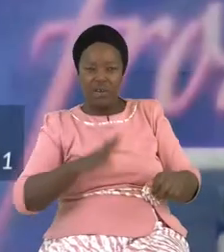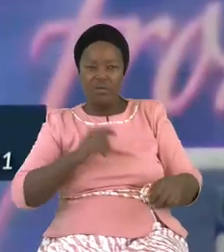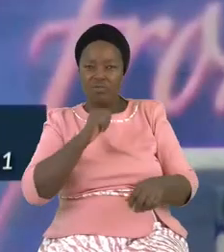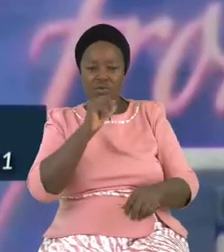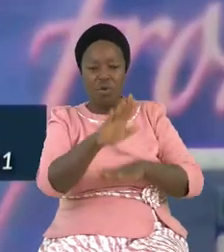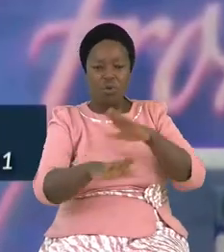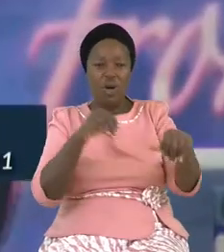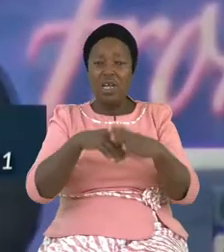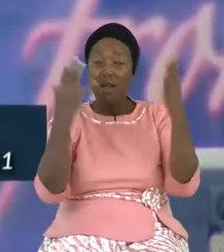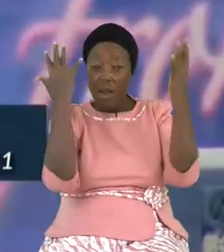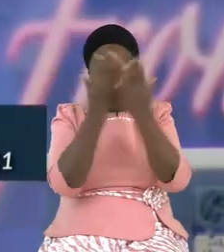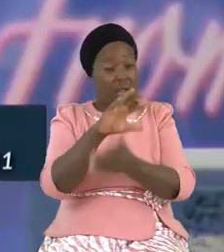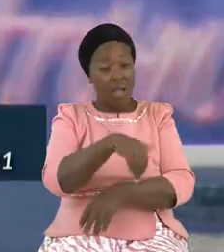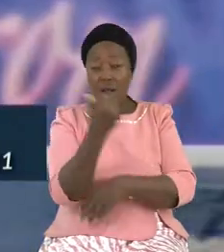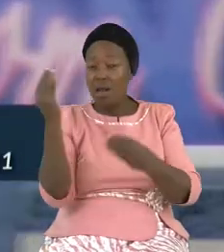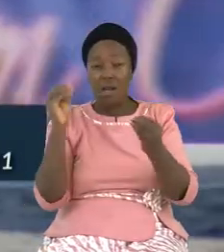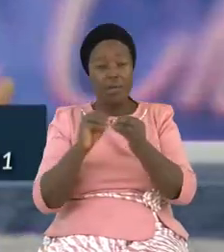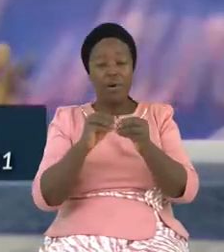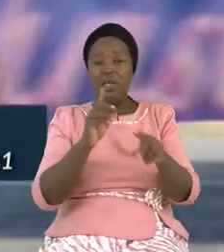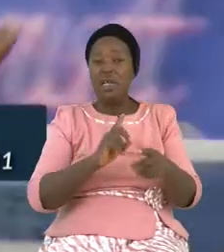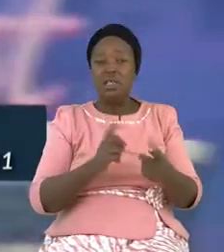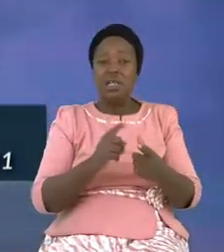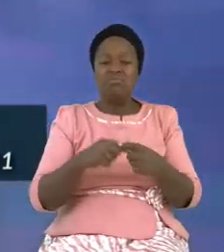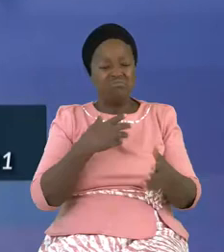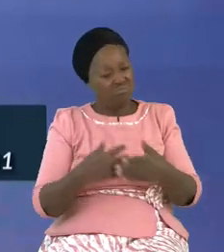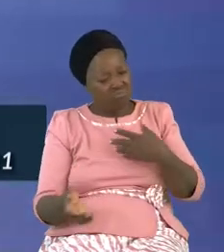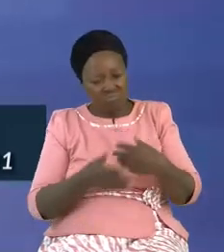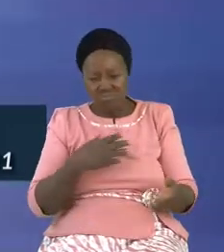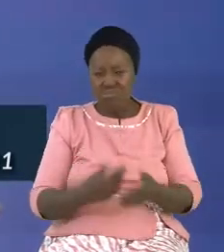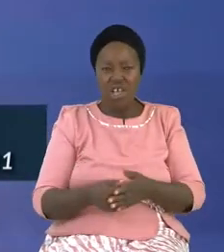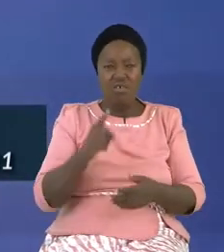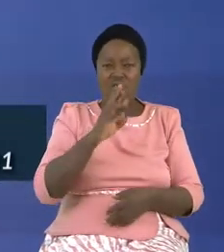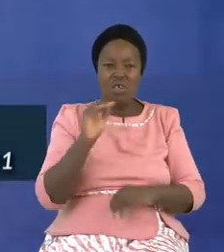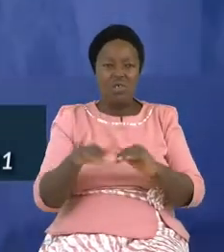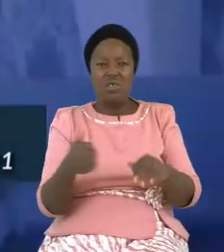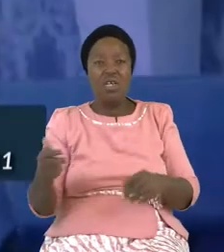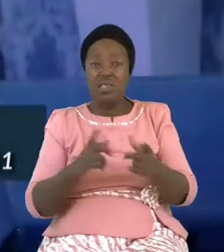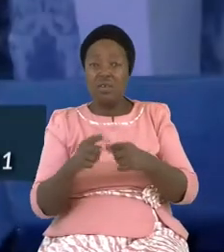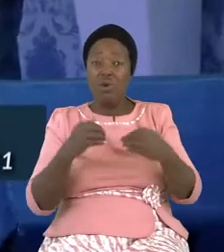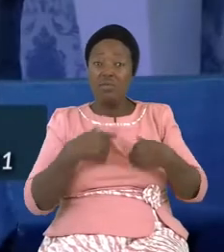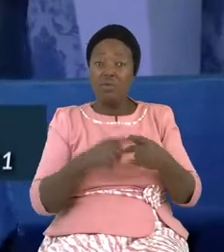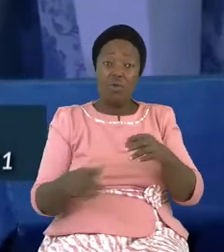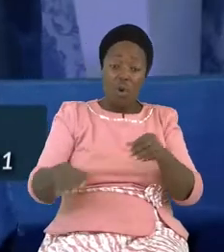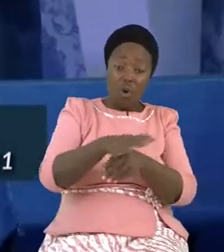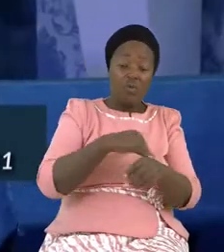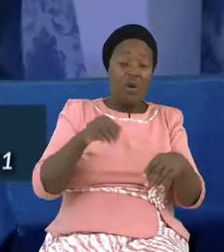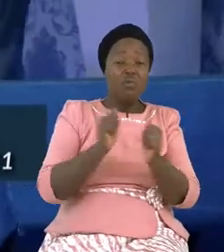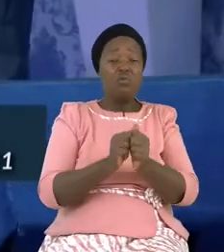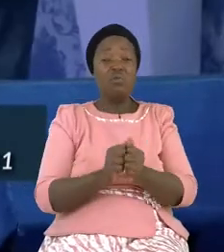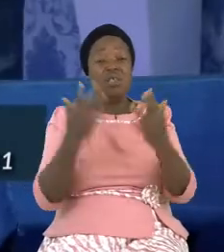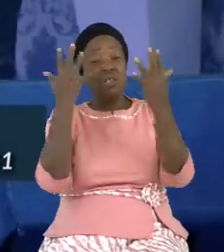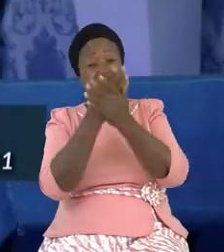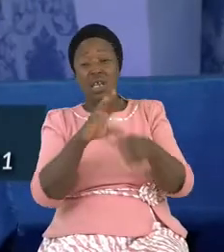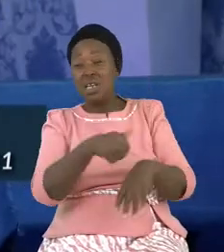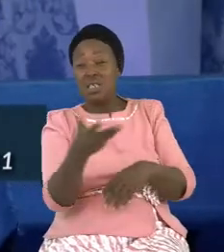darkness anymore. Whatever you are, you know, you are doing, you have to cover with darkness. Whatever you are doing,